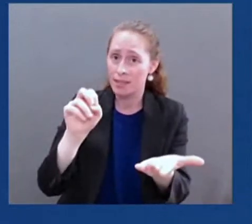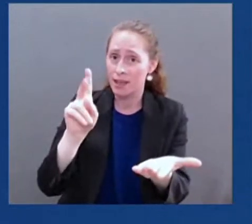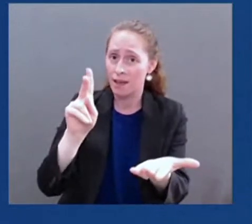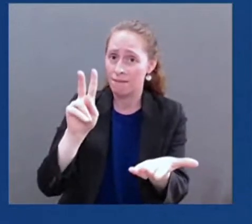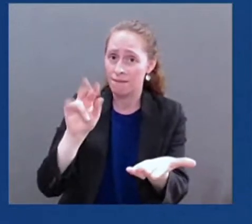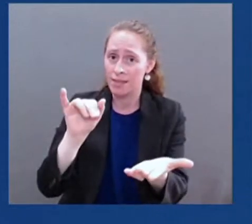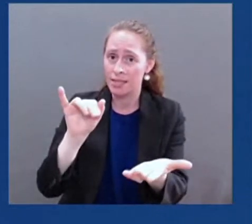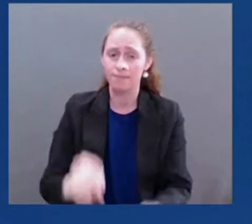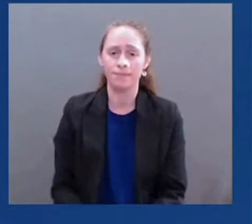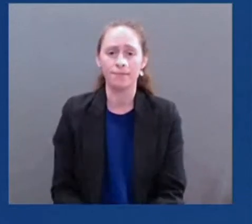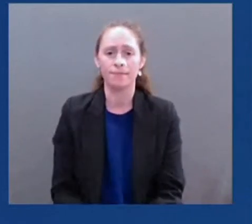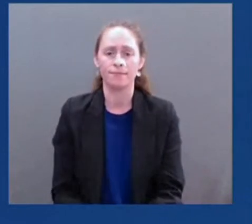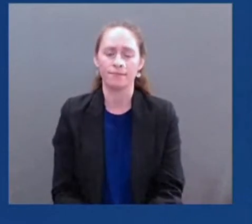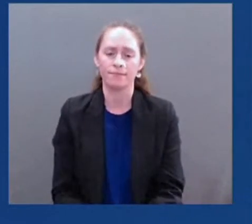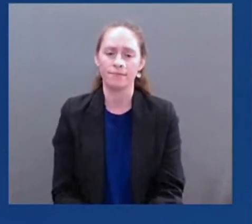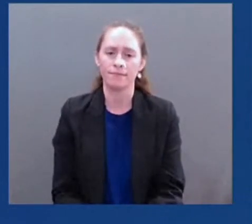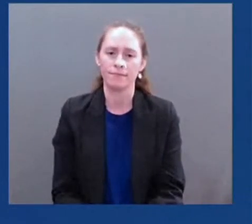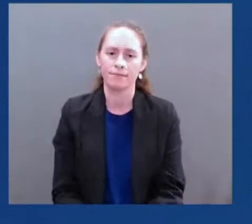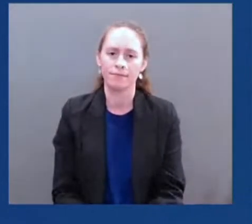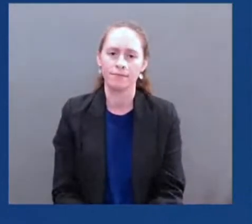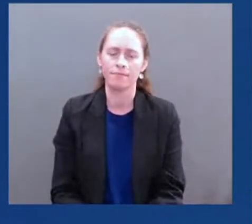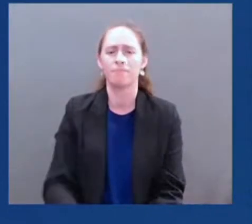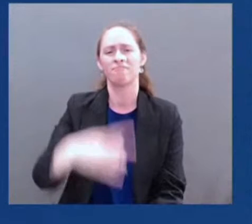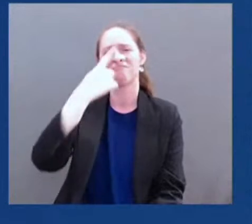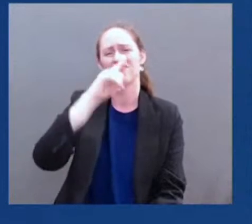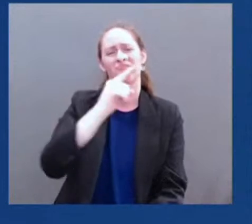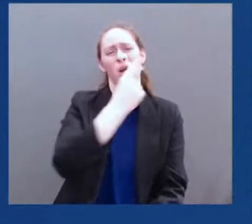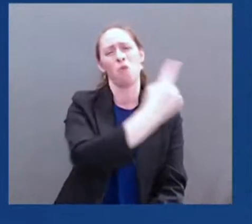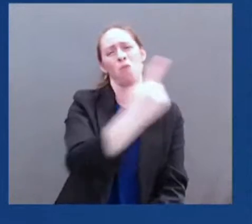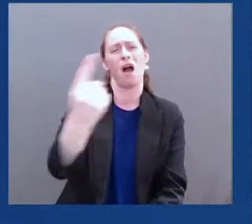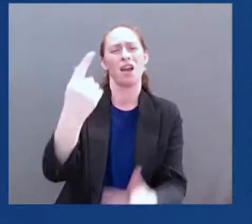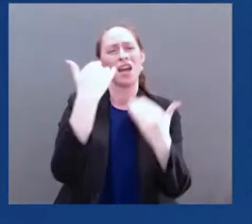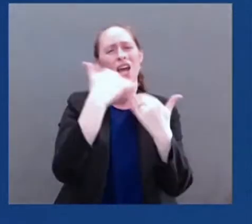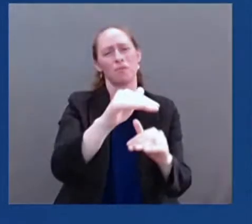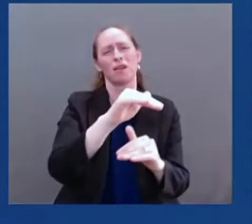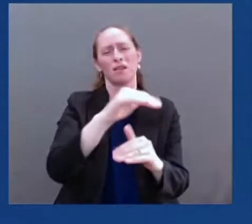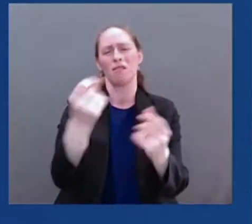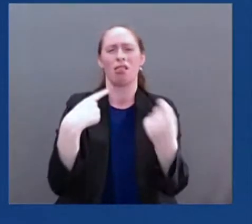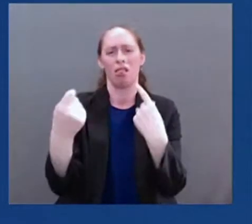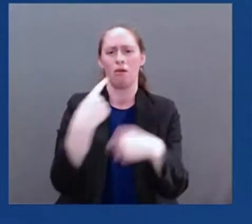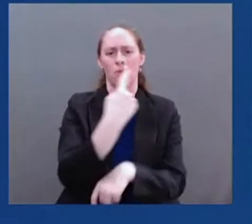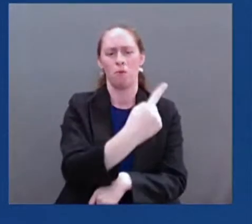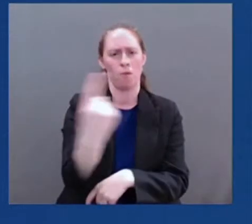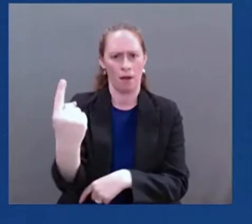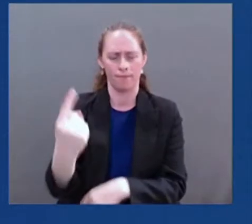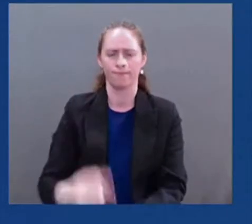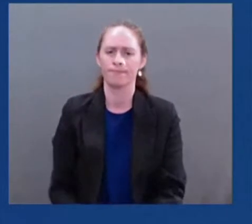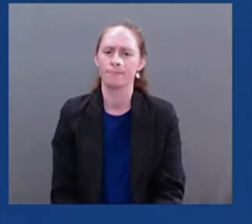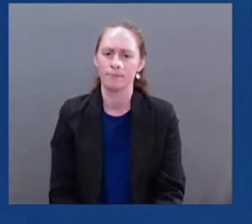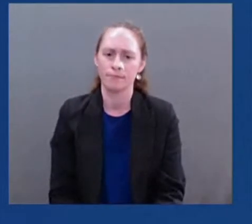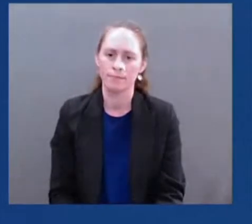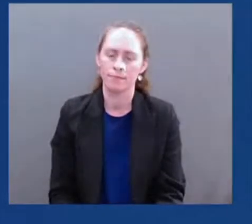so everybody please keep their questions brief. First, let's go to Sabrina Siddiqui at the Wall Street Journal.